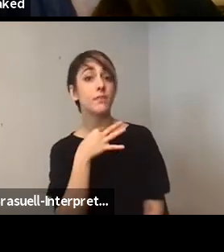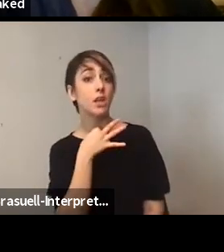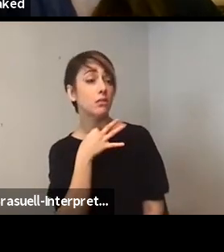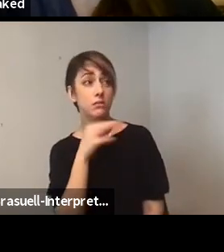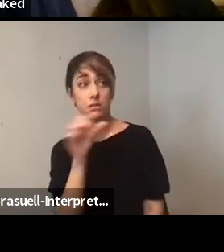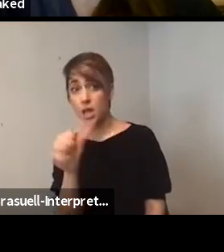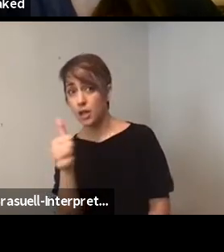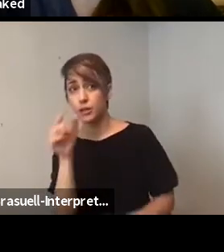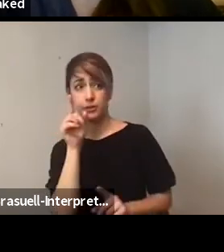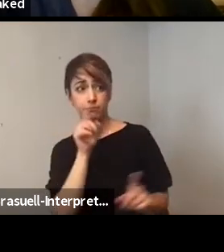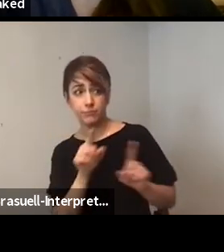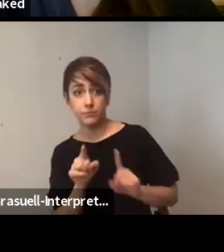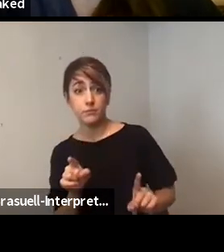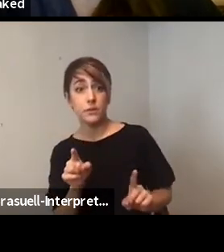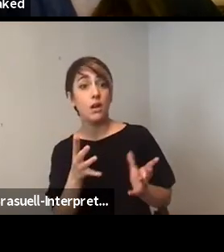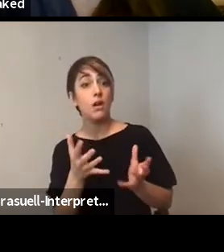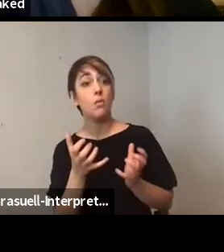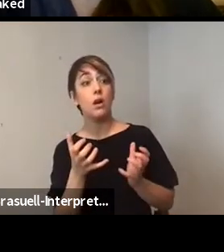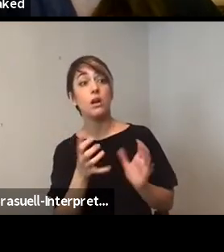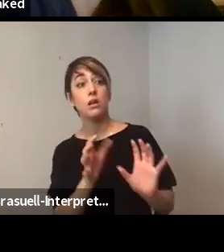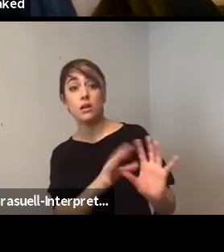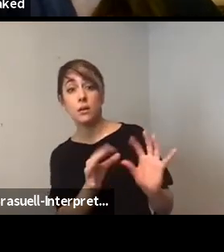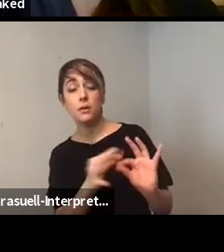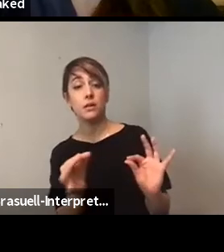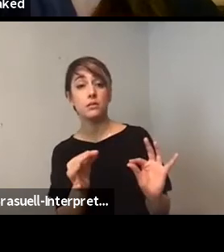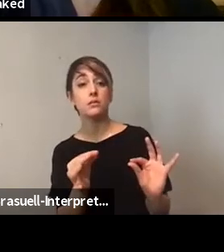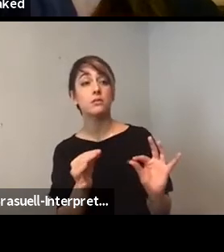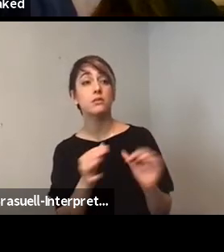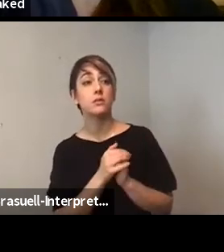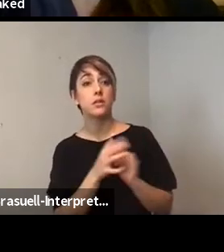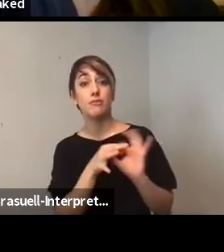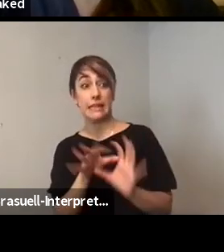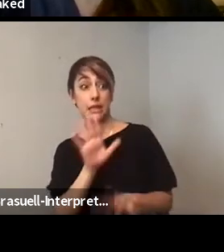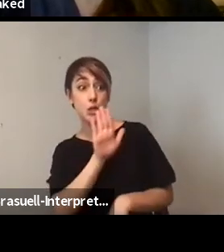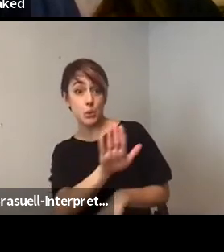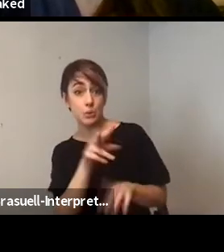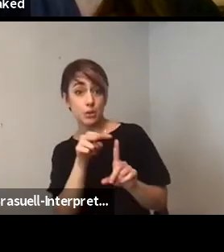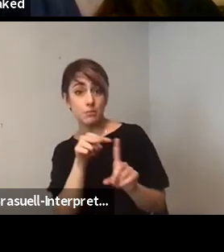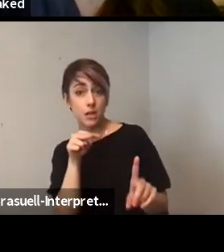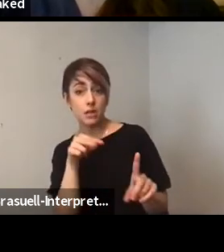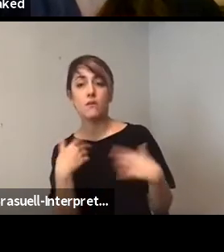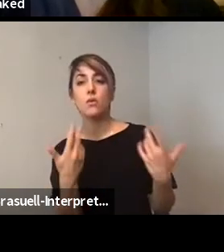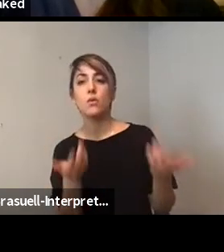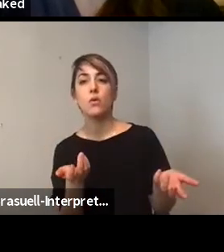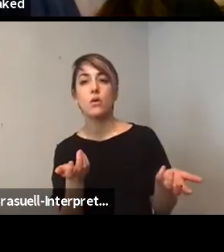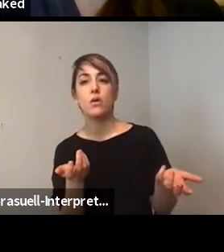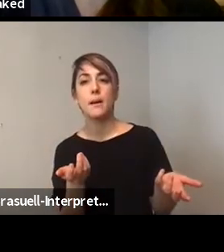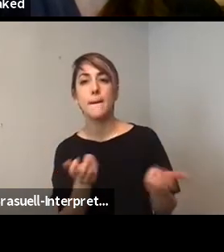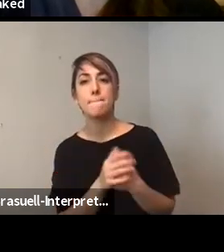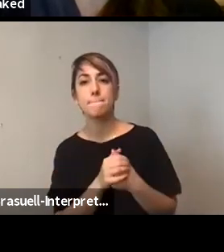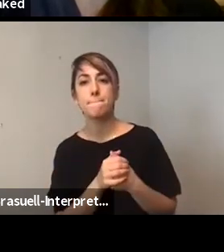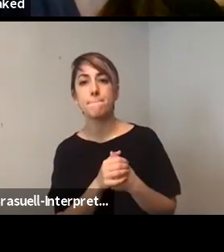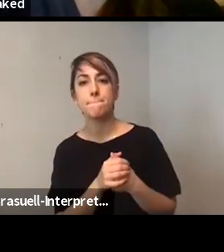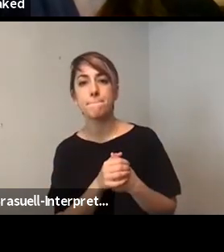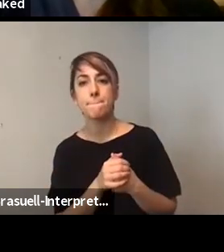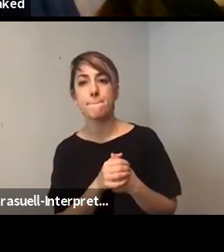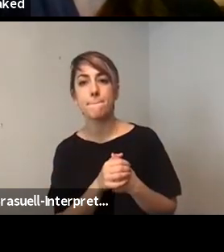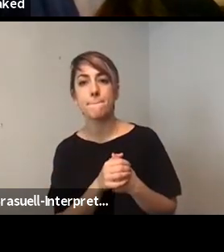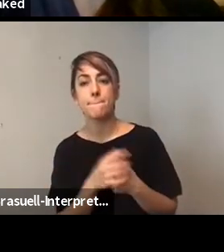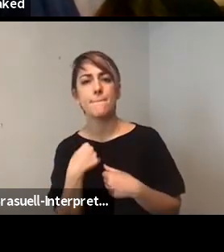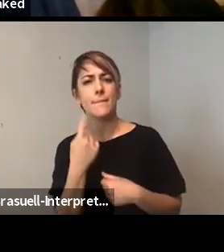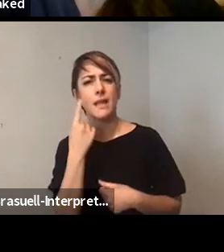either from your perspective, Avivit, in Israel? Because I think you mentioned that you were involved in some street theater. You were able